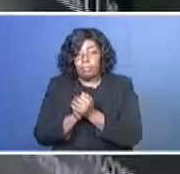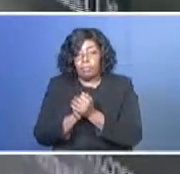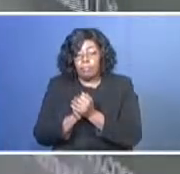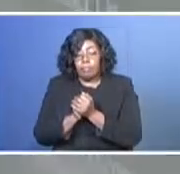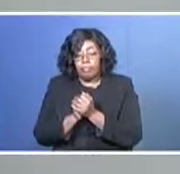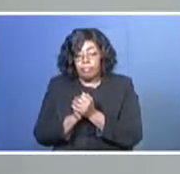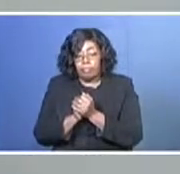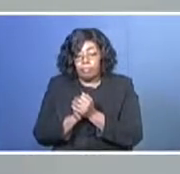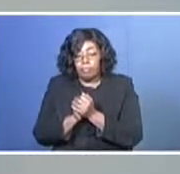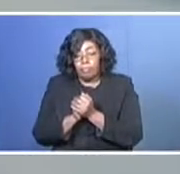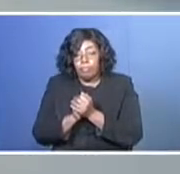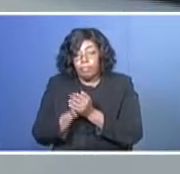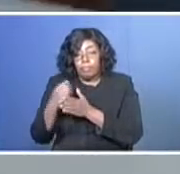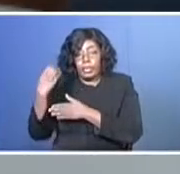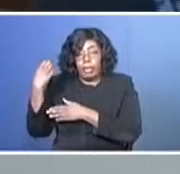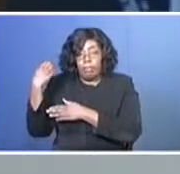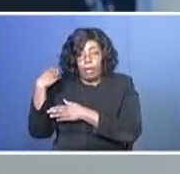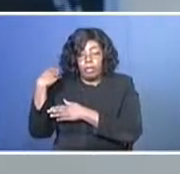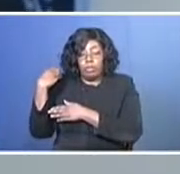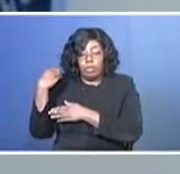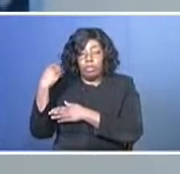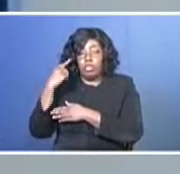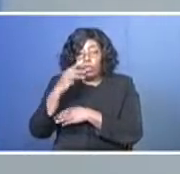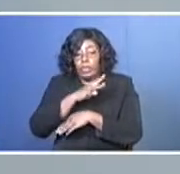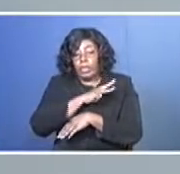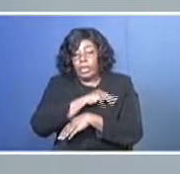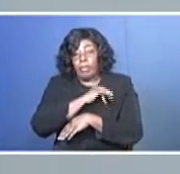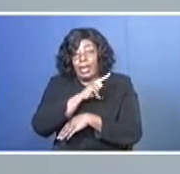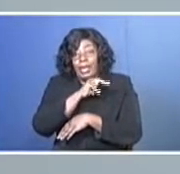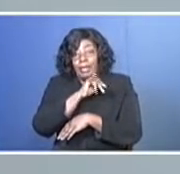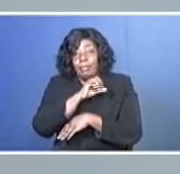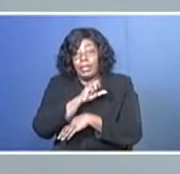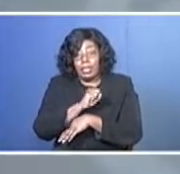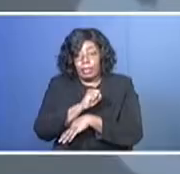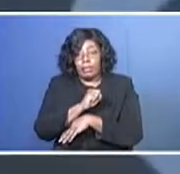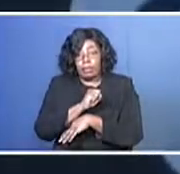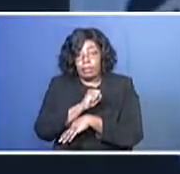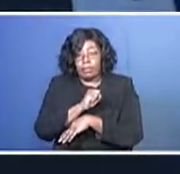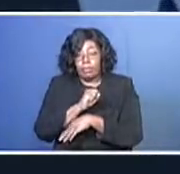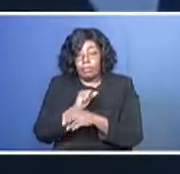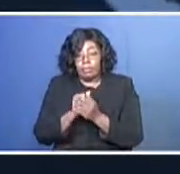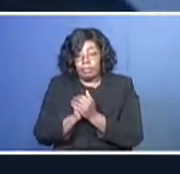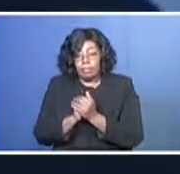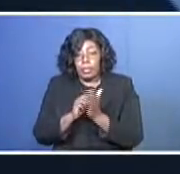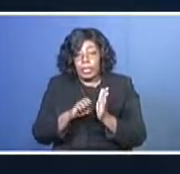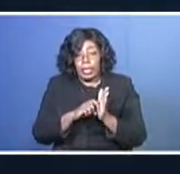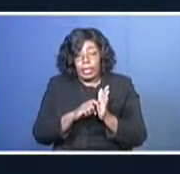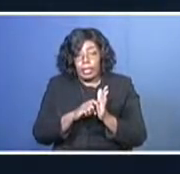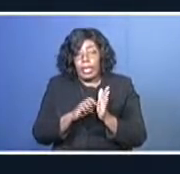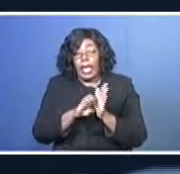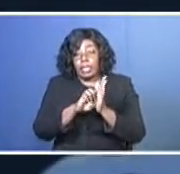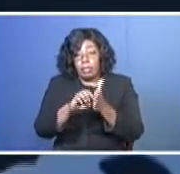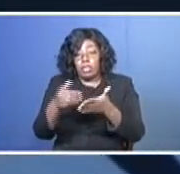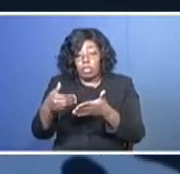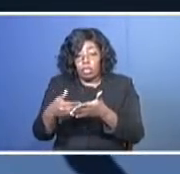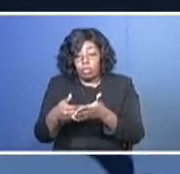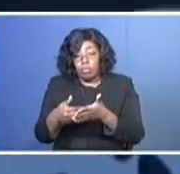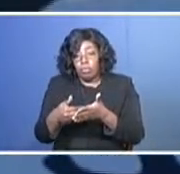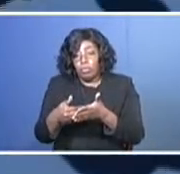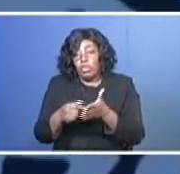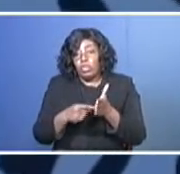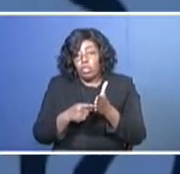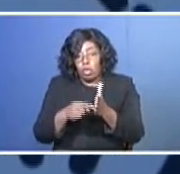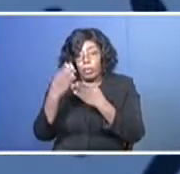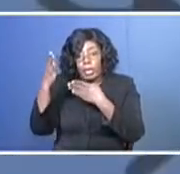Turn Gallery manager Jody Minnis summing up what Stick It is all about. The exhibition features the works of Bahamian artist